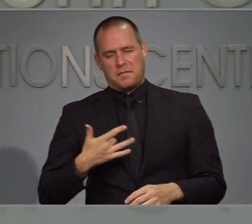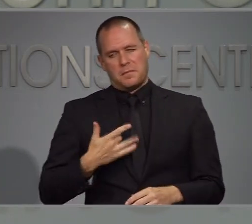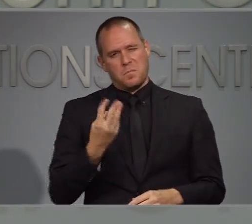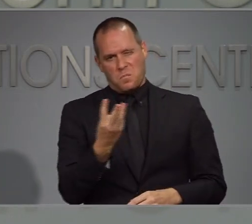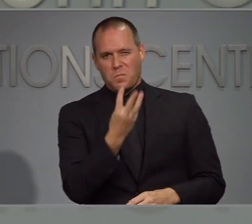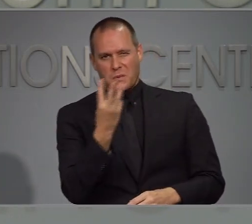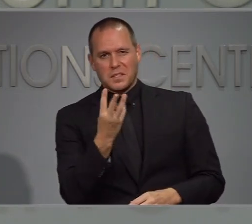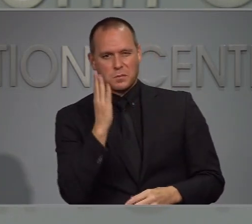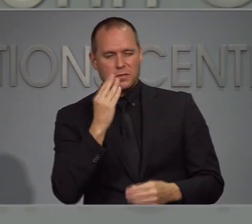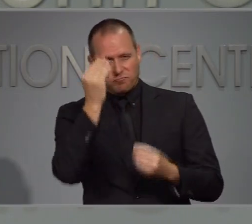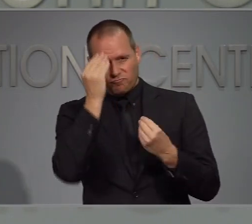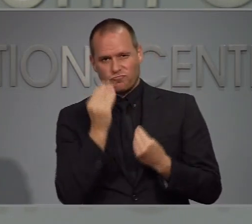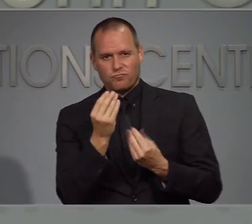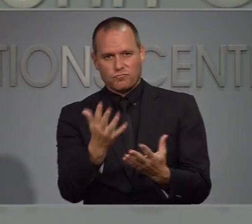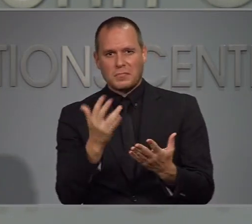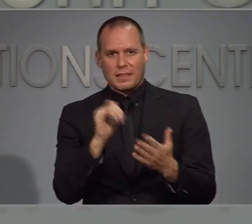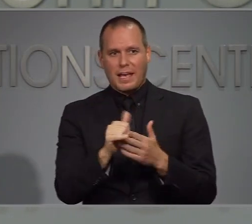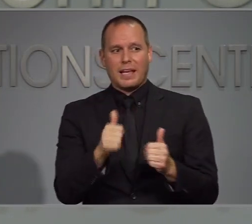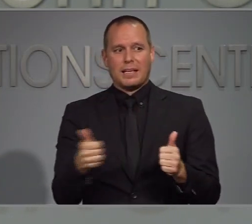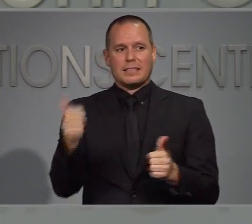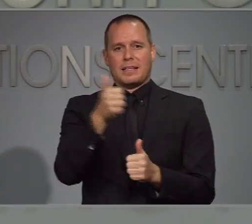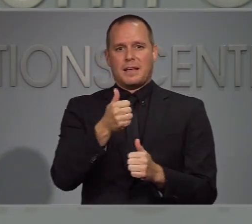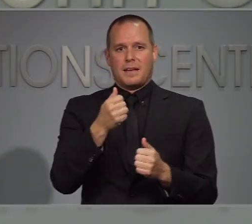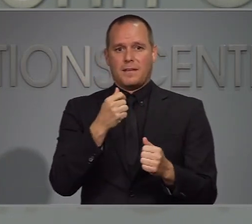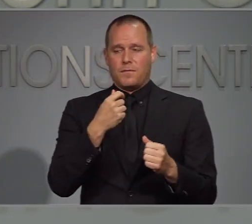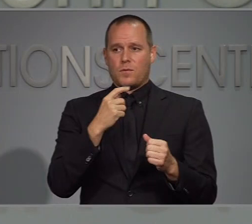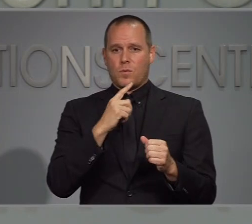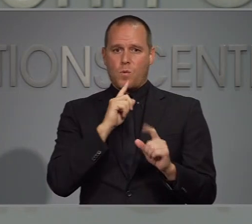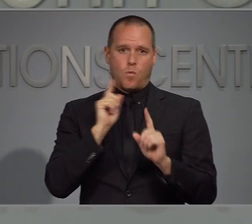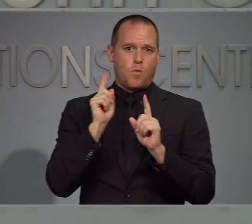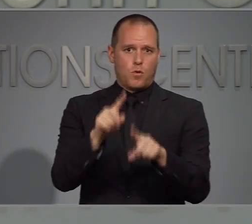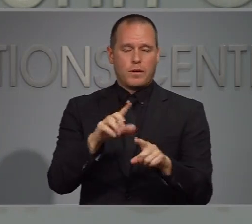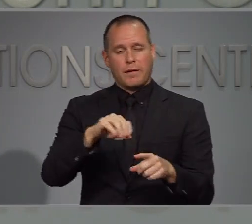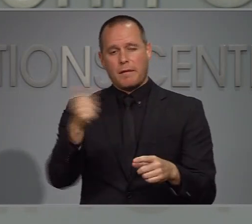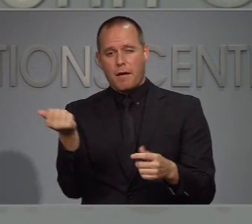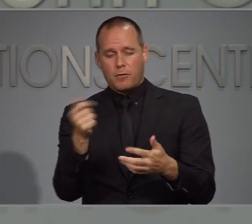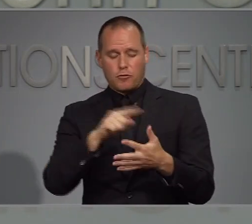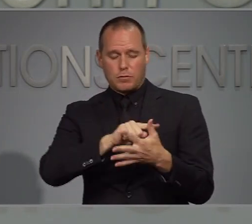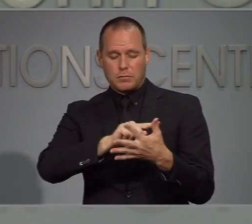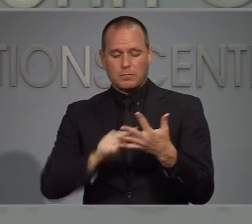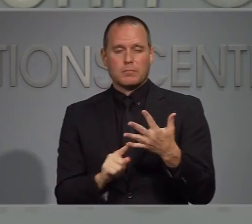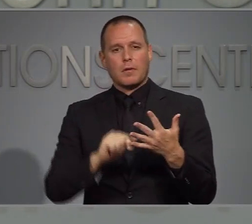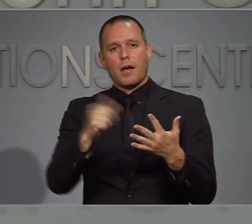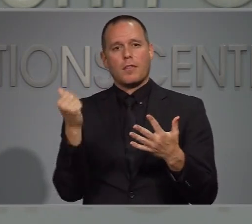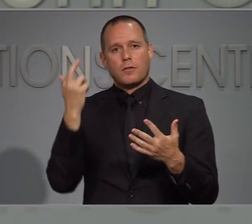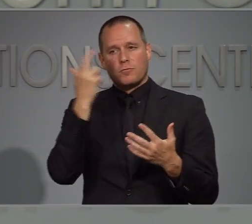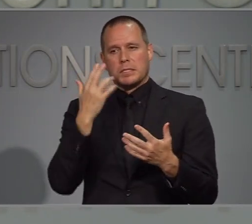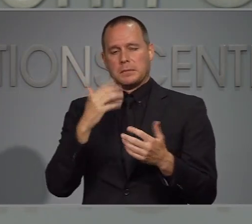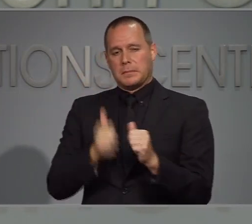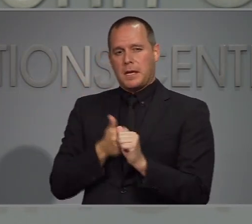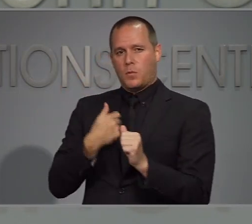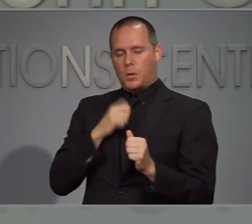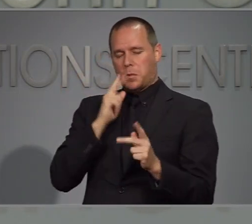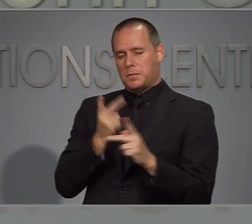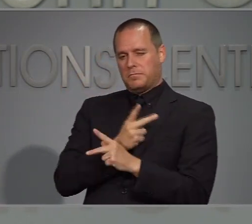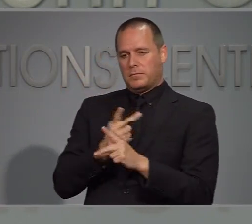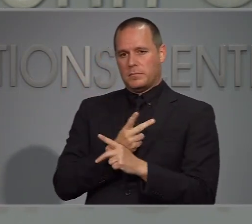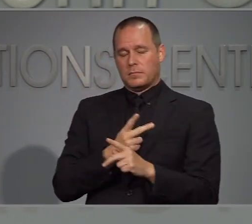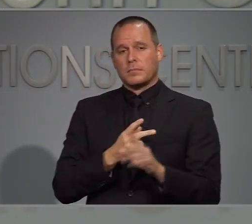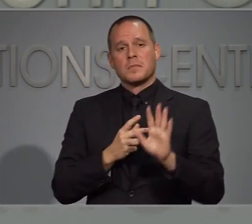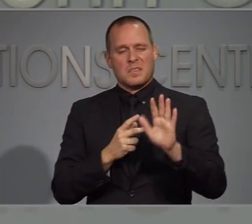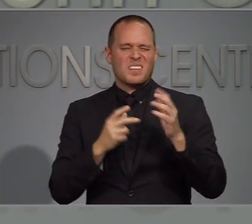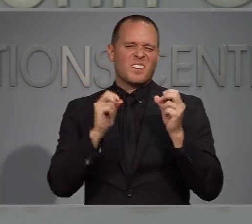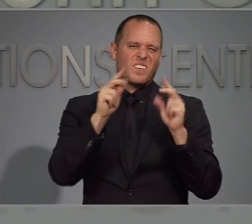on that executive order, and a lot of other factors will take place. Okay, we